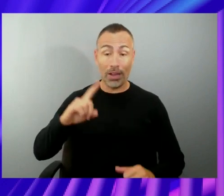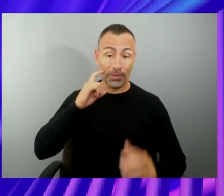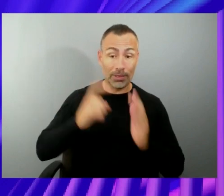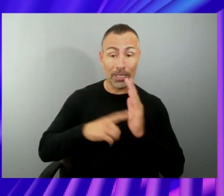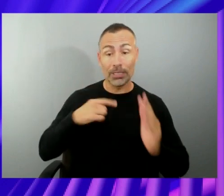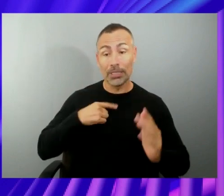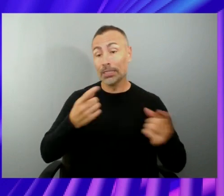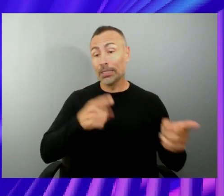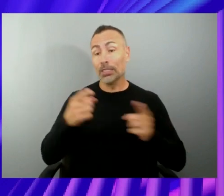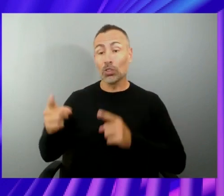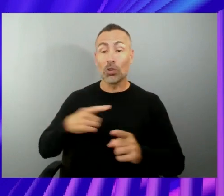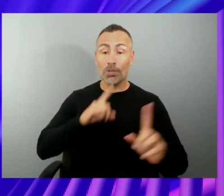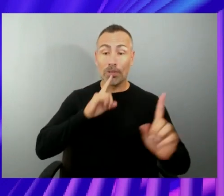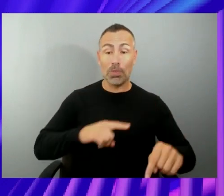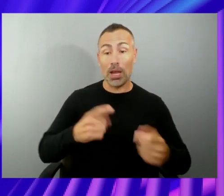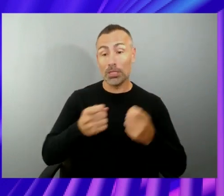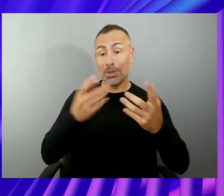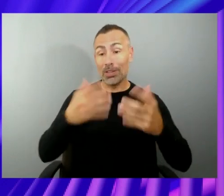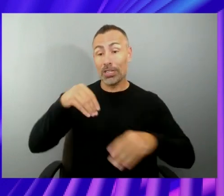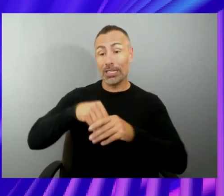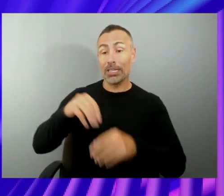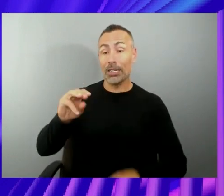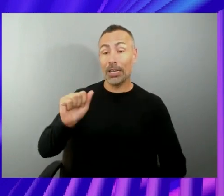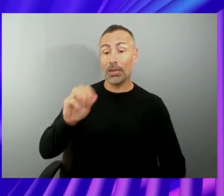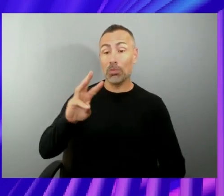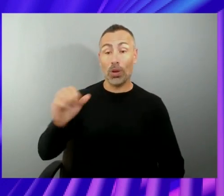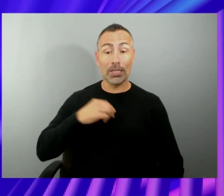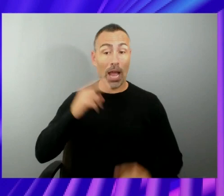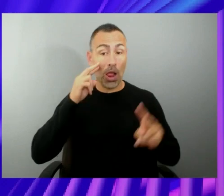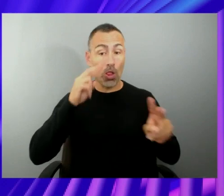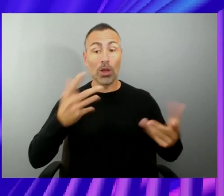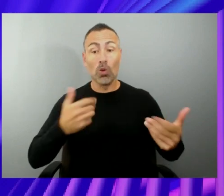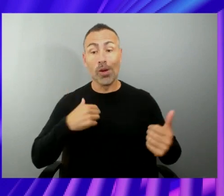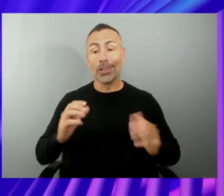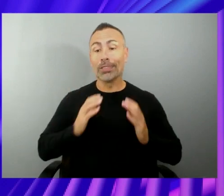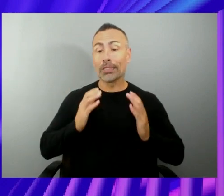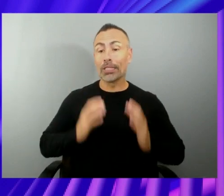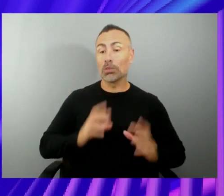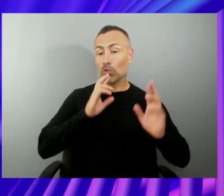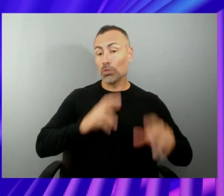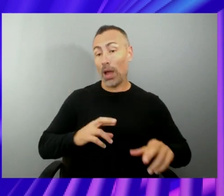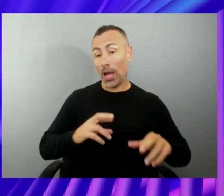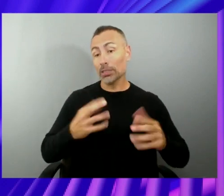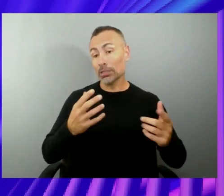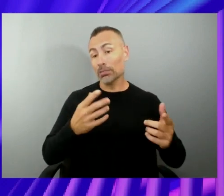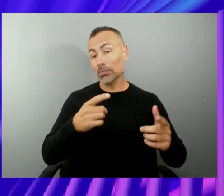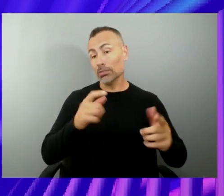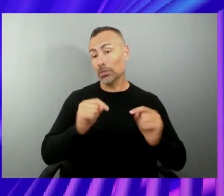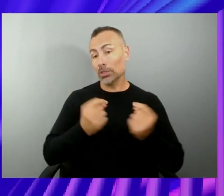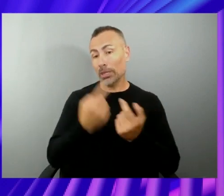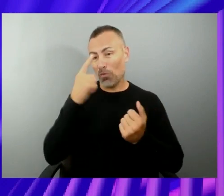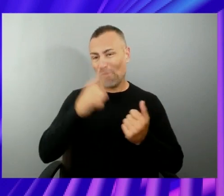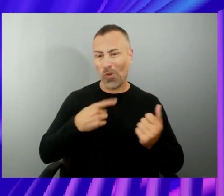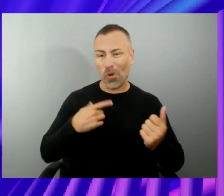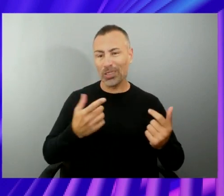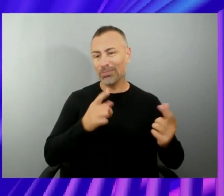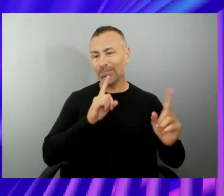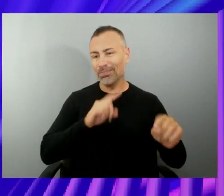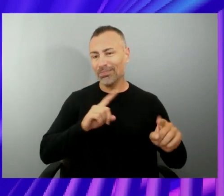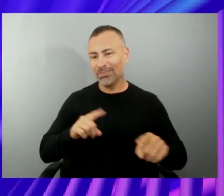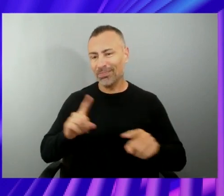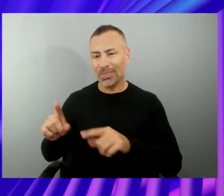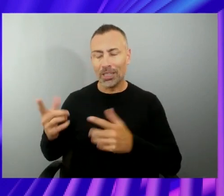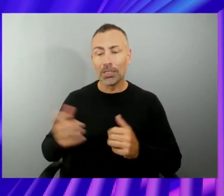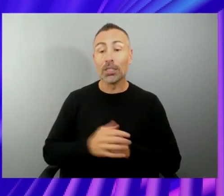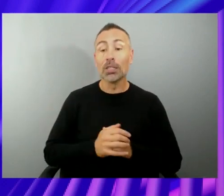look after the Customer Incident Response Team. I've been here for about 2 years now, and we've come up with some things that we've learned that are